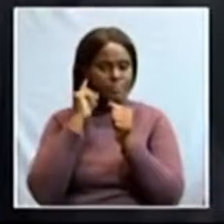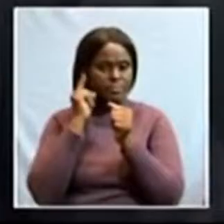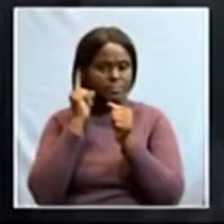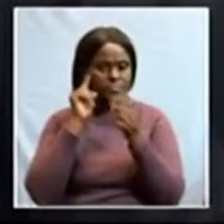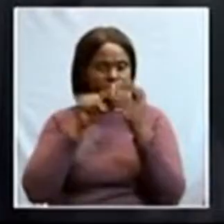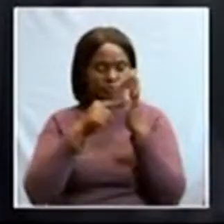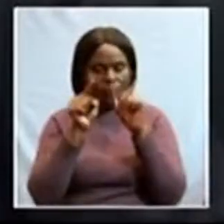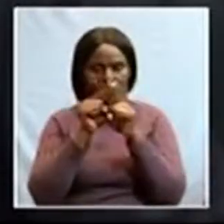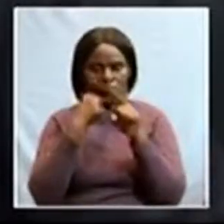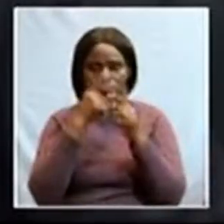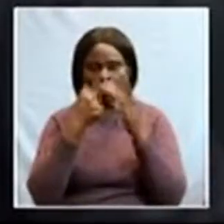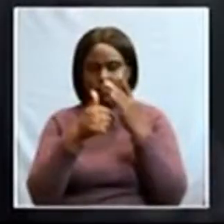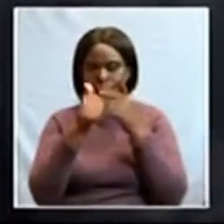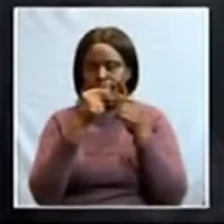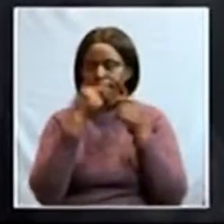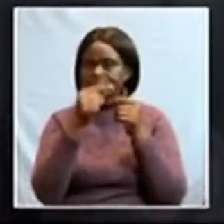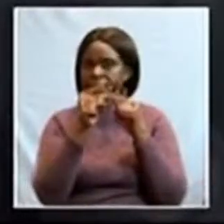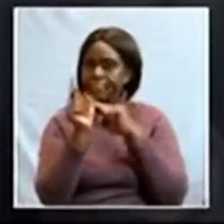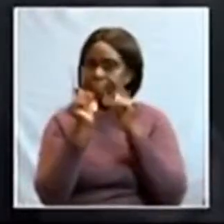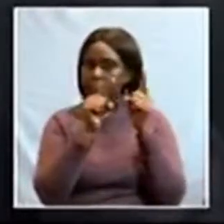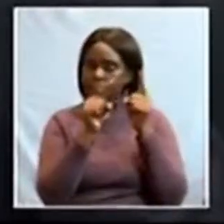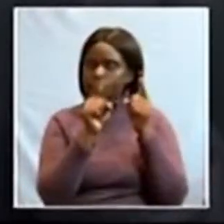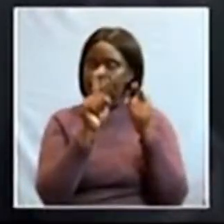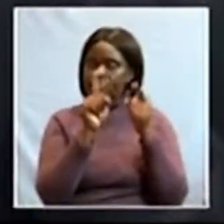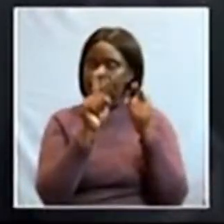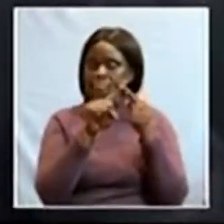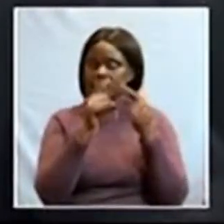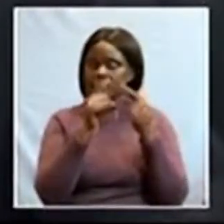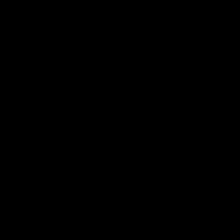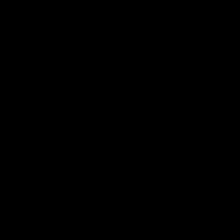and who further also went to say what the